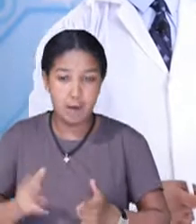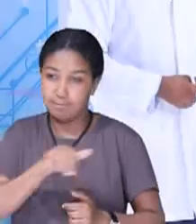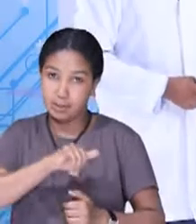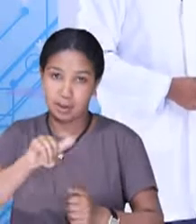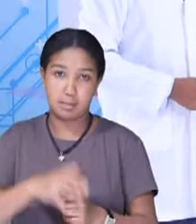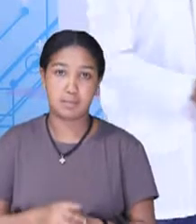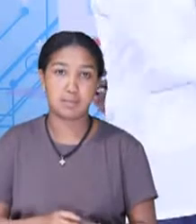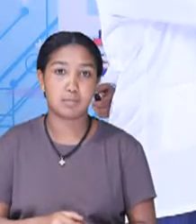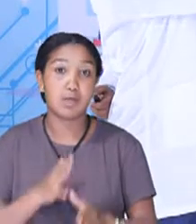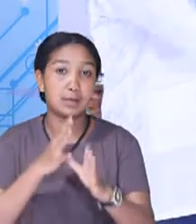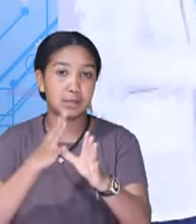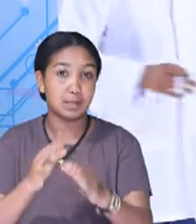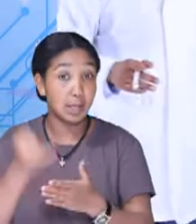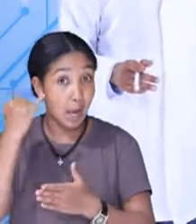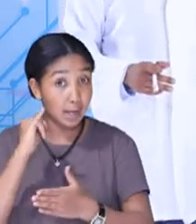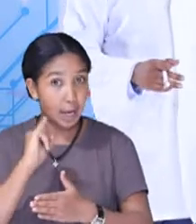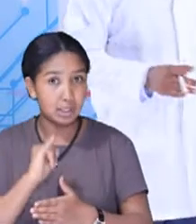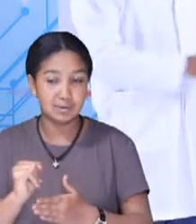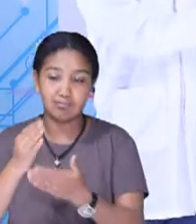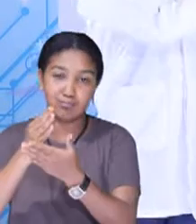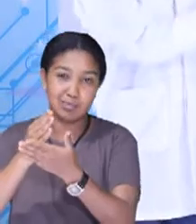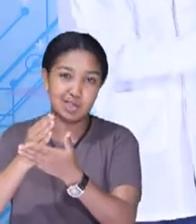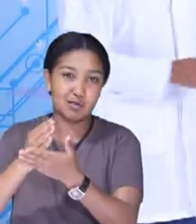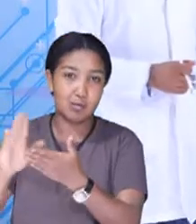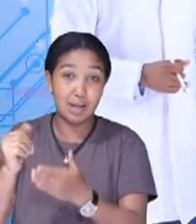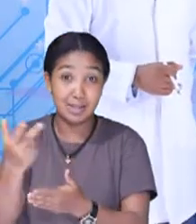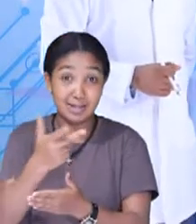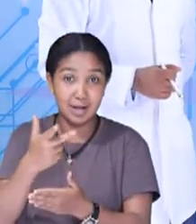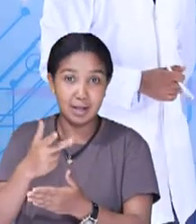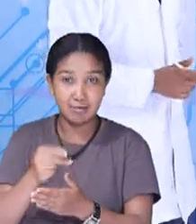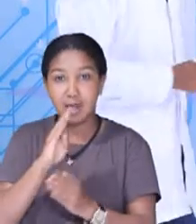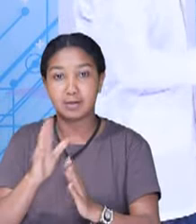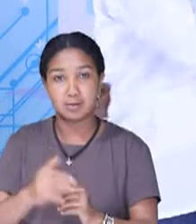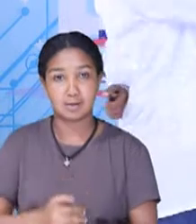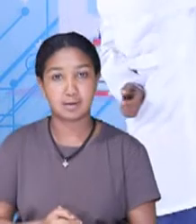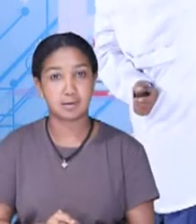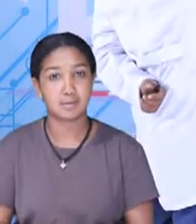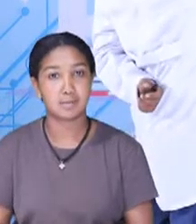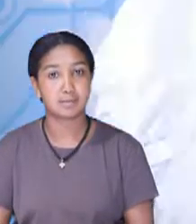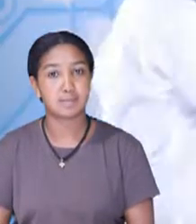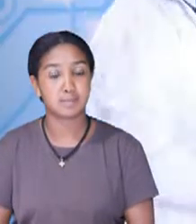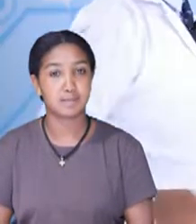it. So this idea is disproved by these three scientists.